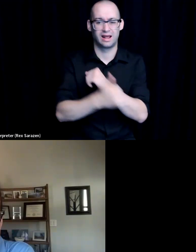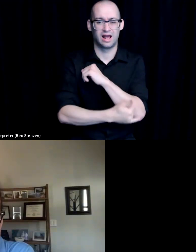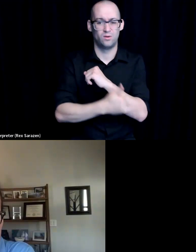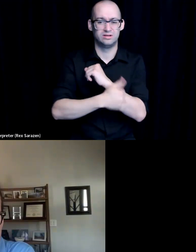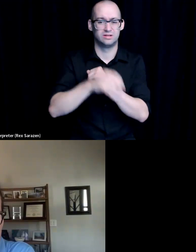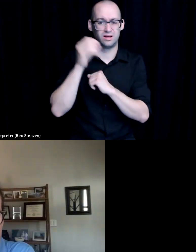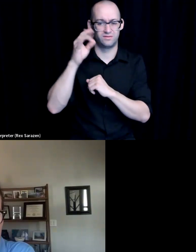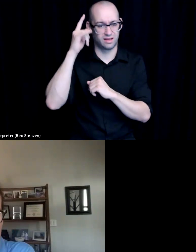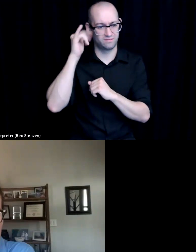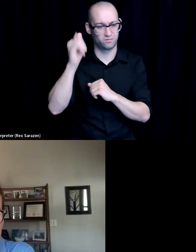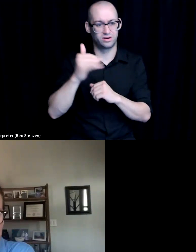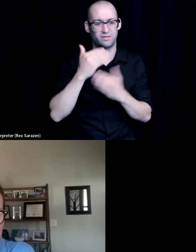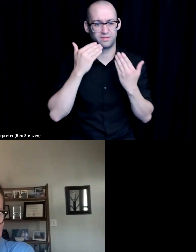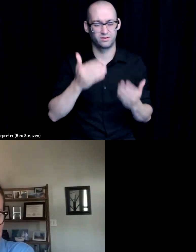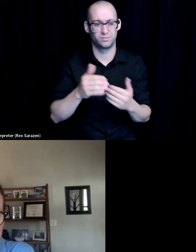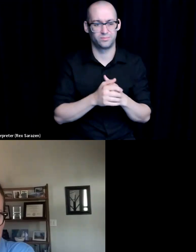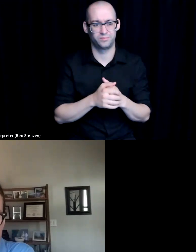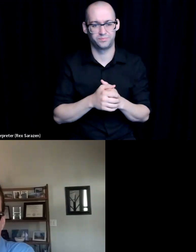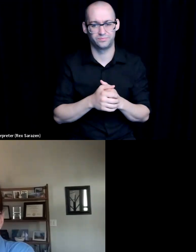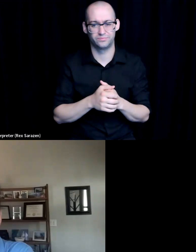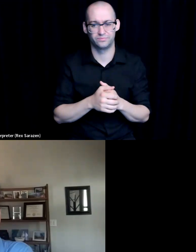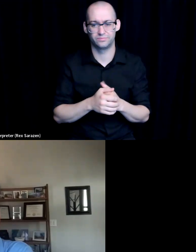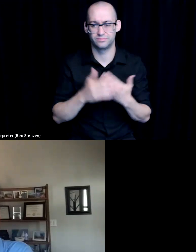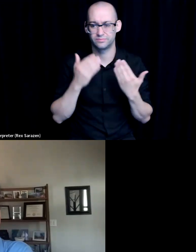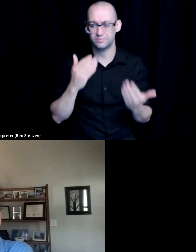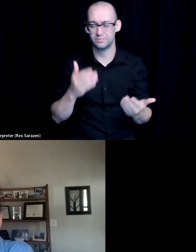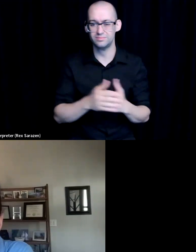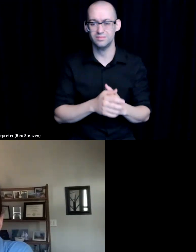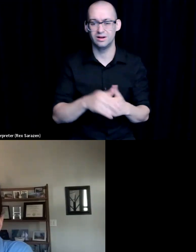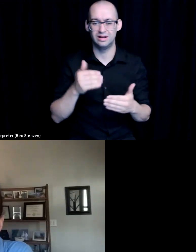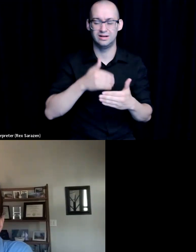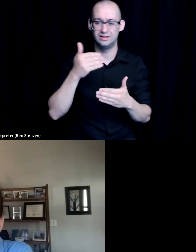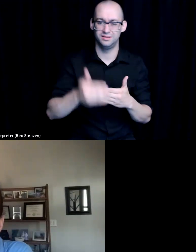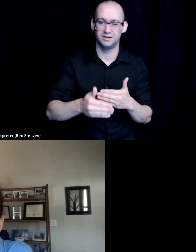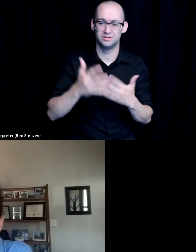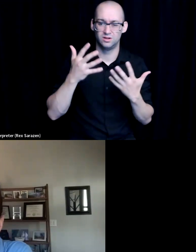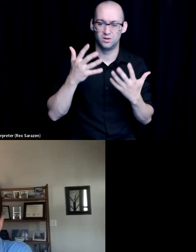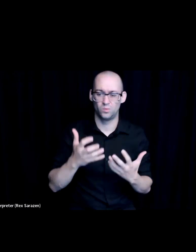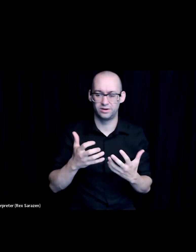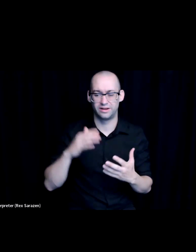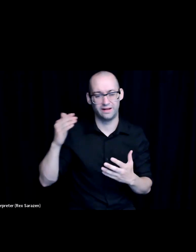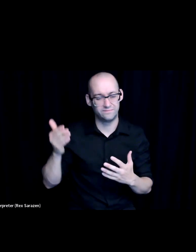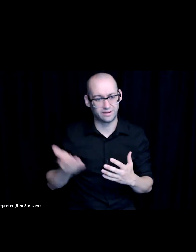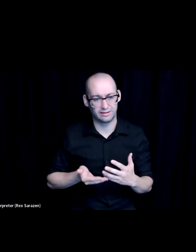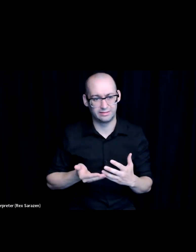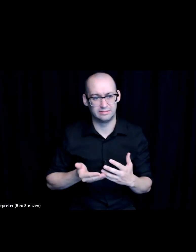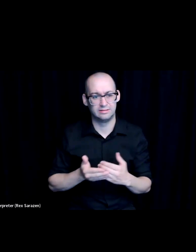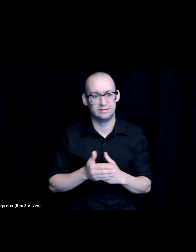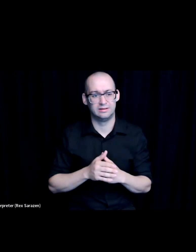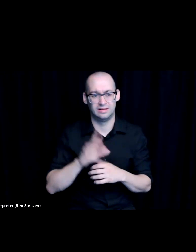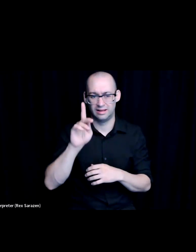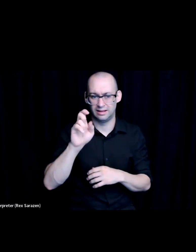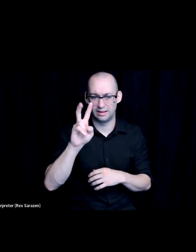California. So thank you. Thank you. So next I would like to invite